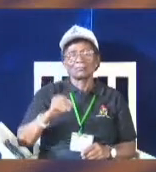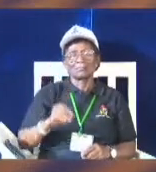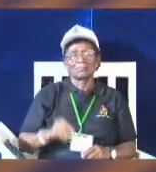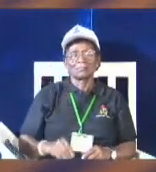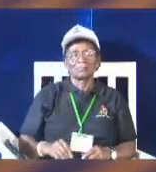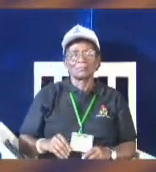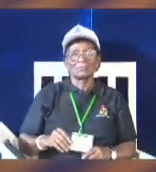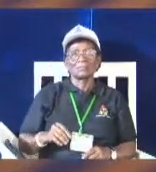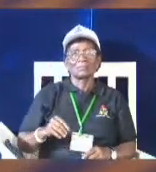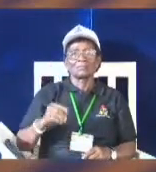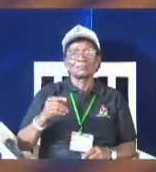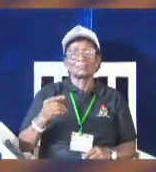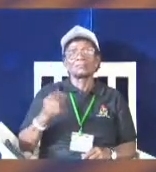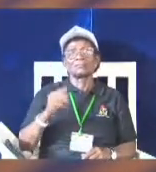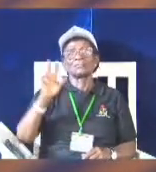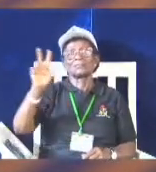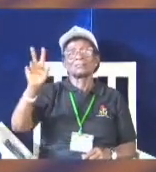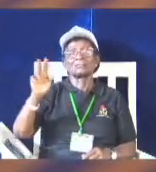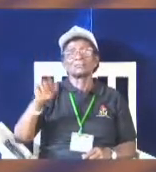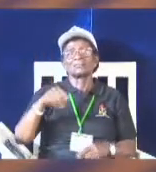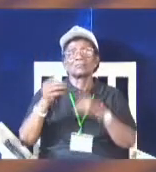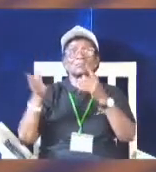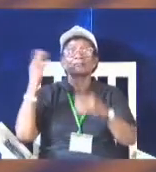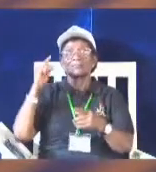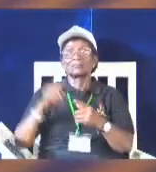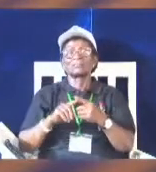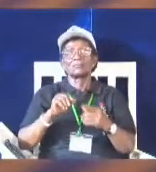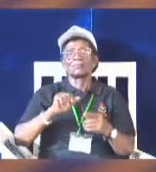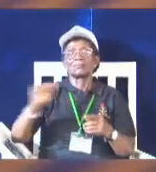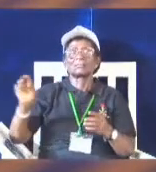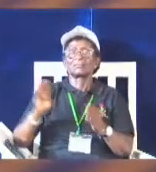Philip, went to a city.